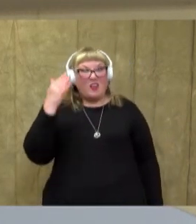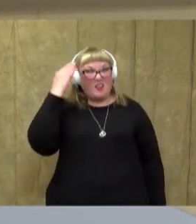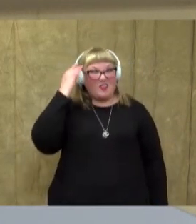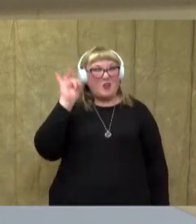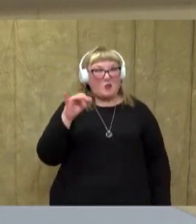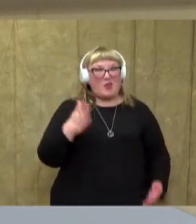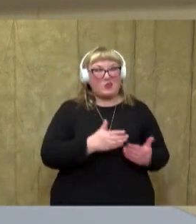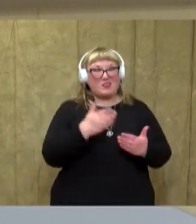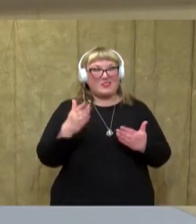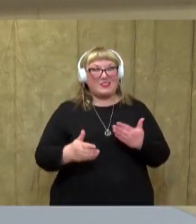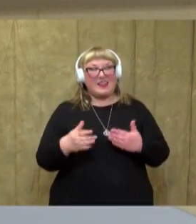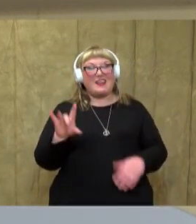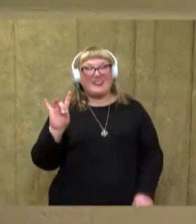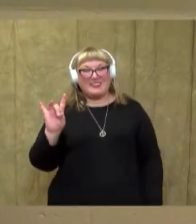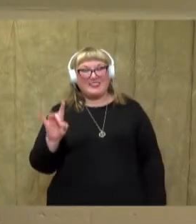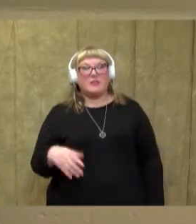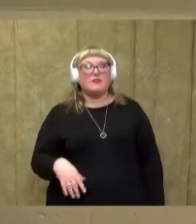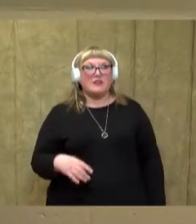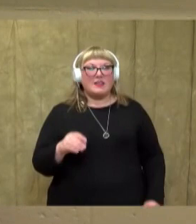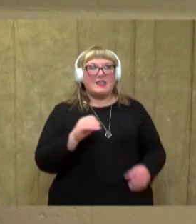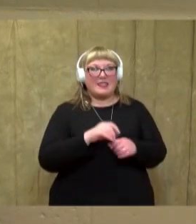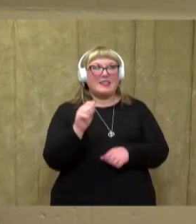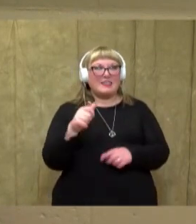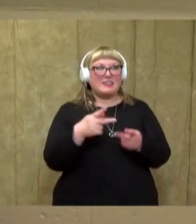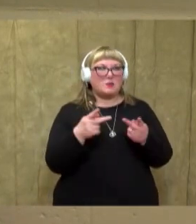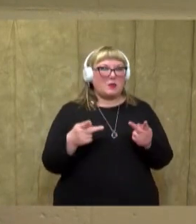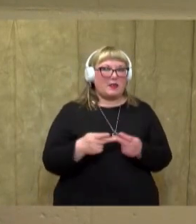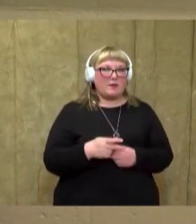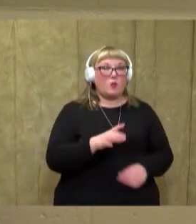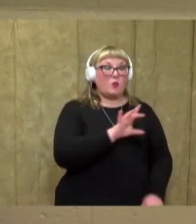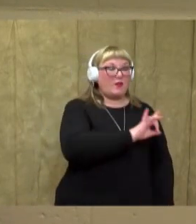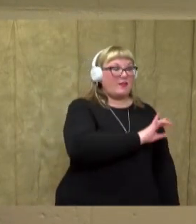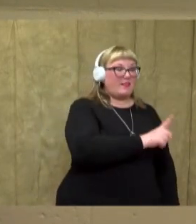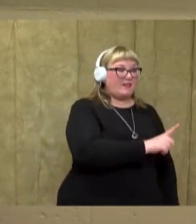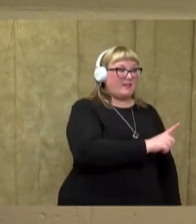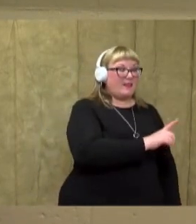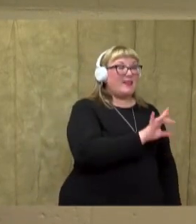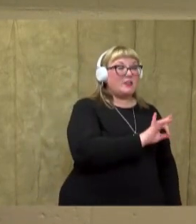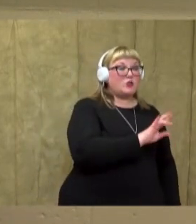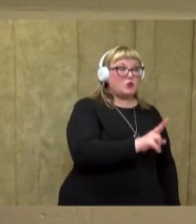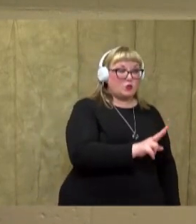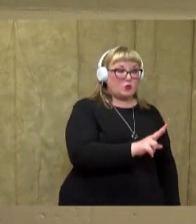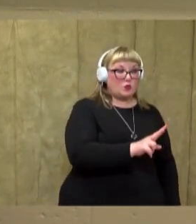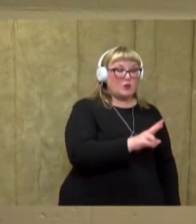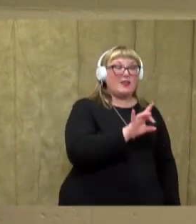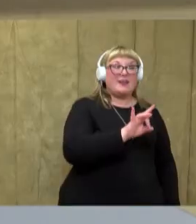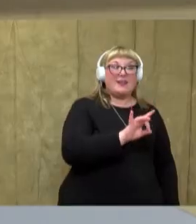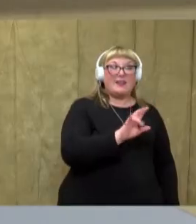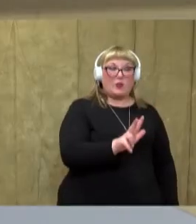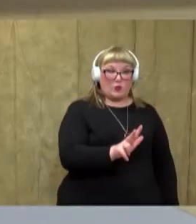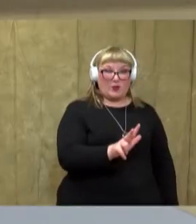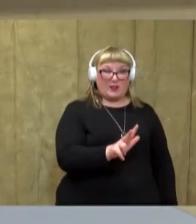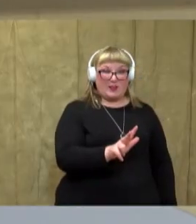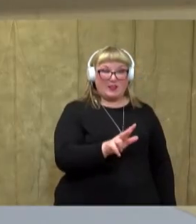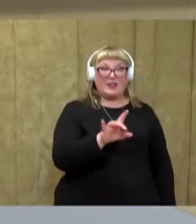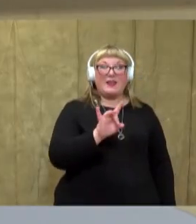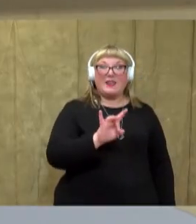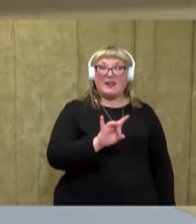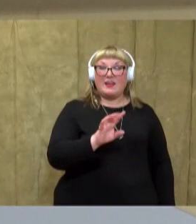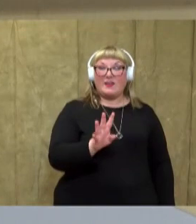probably going to be our next number because I see an 8 in the tens place. 81, 82,